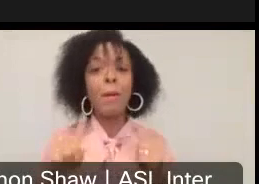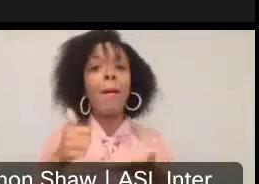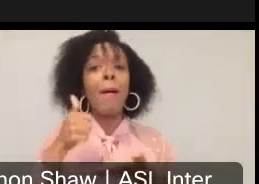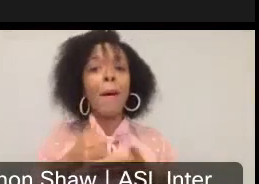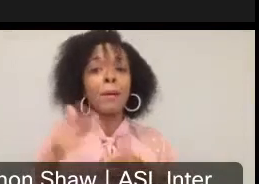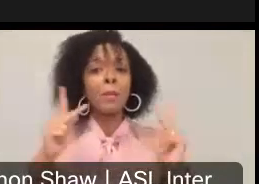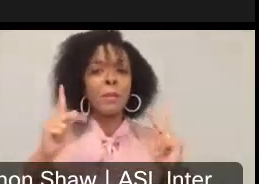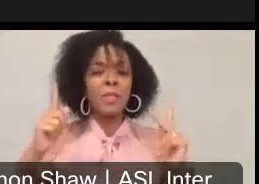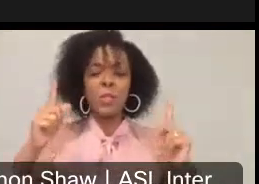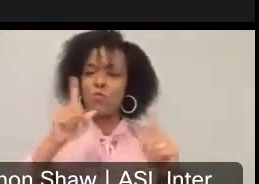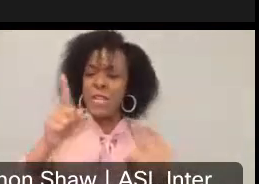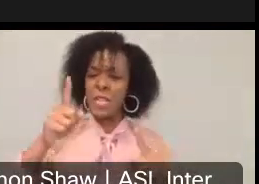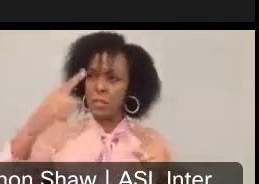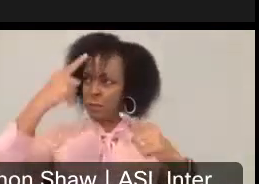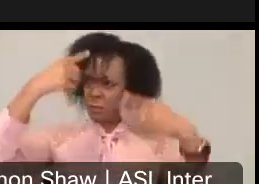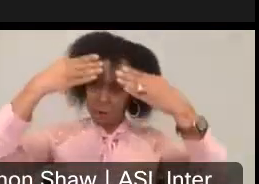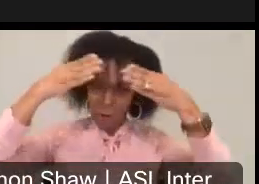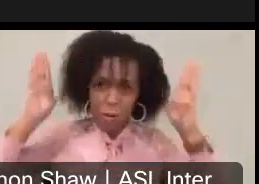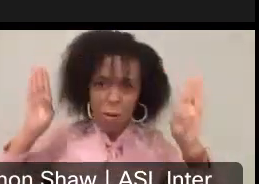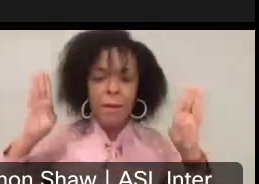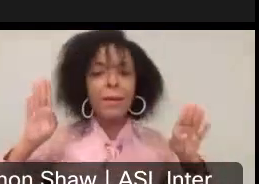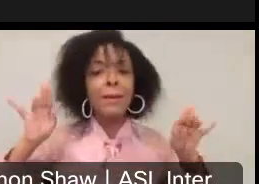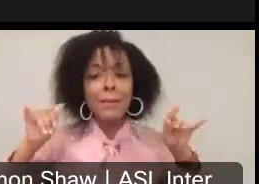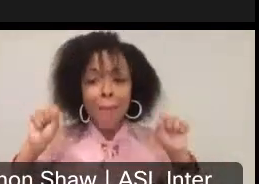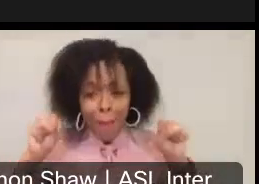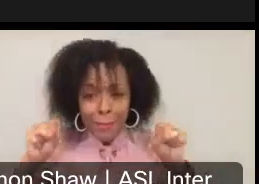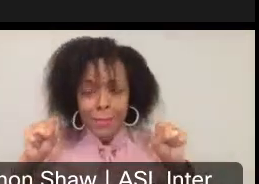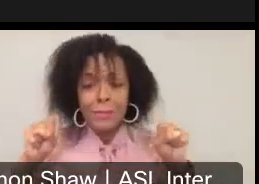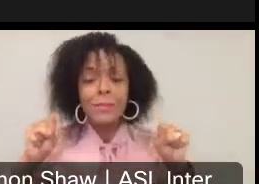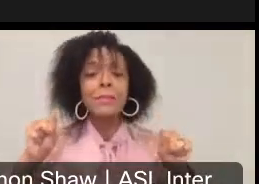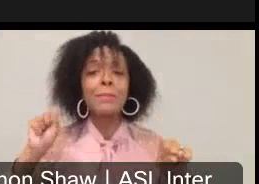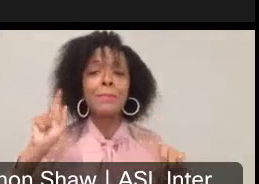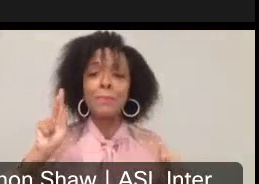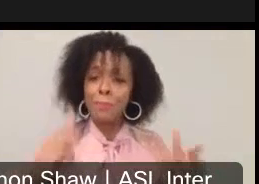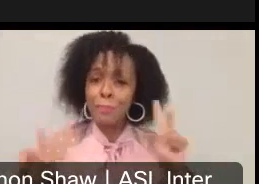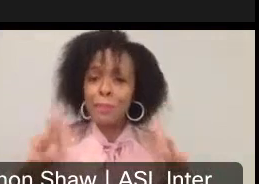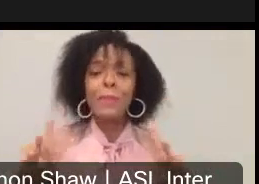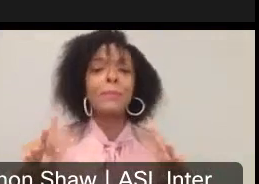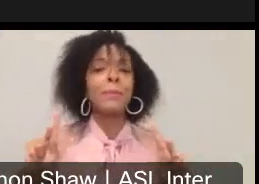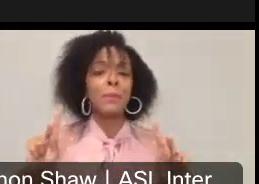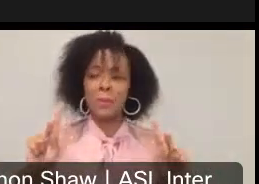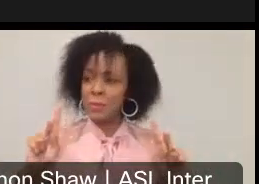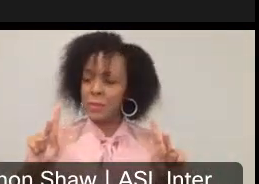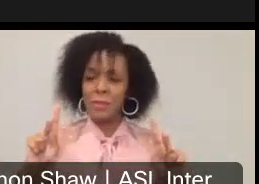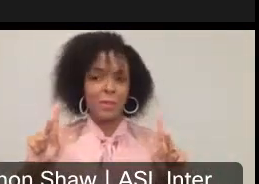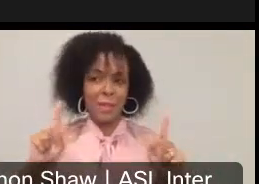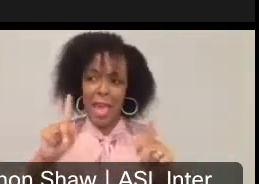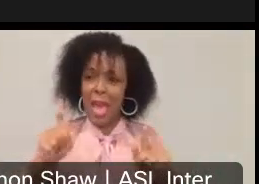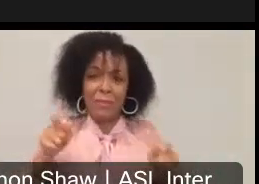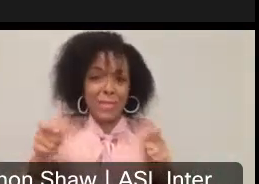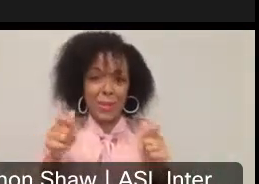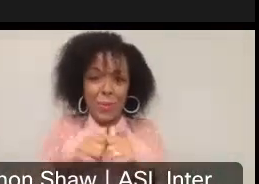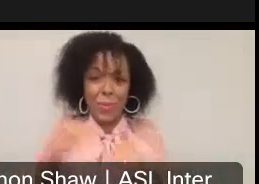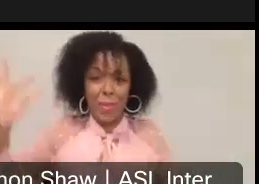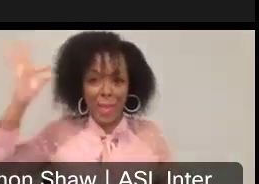yes, all people dealing with everything, it's hair. Doesn't matter the